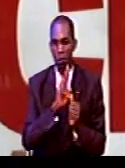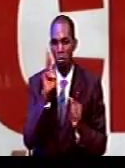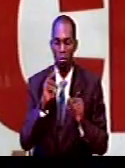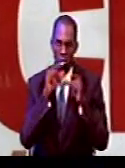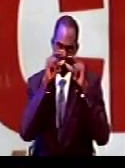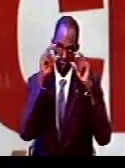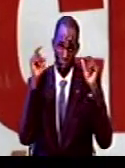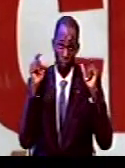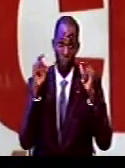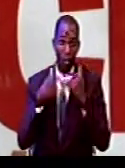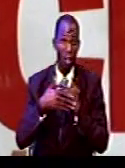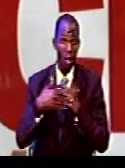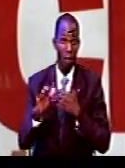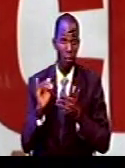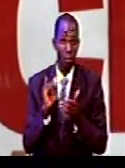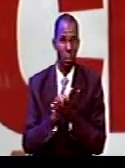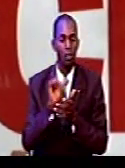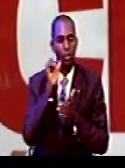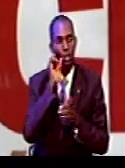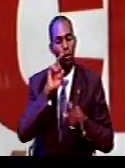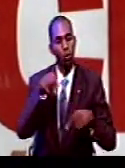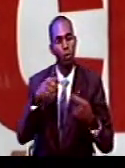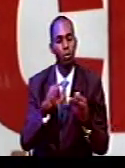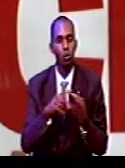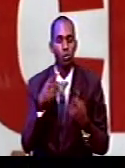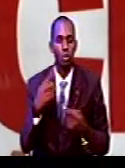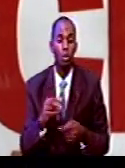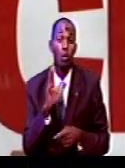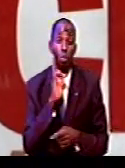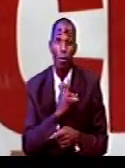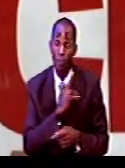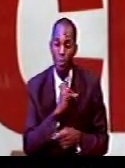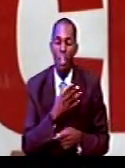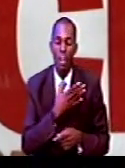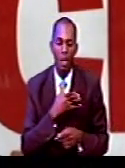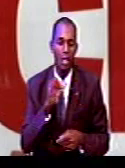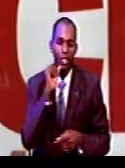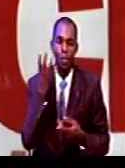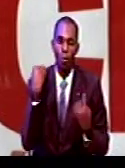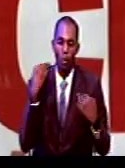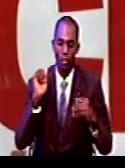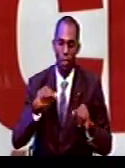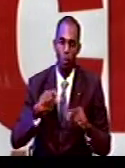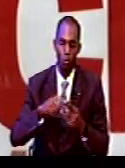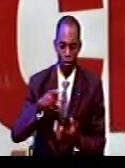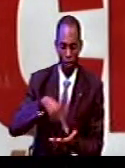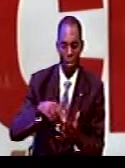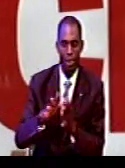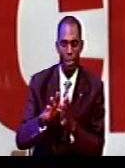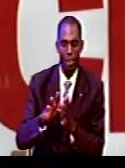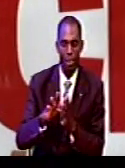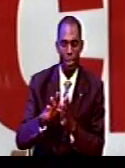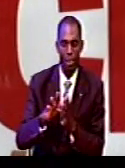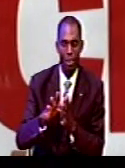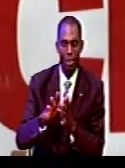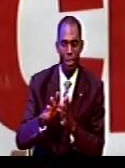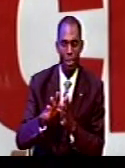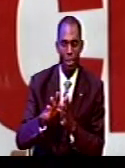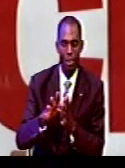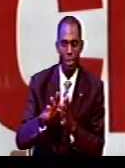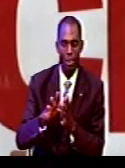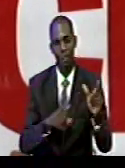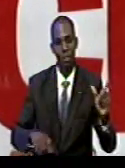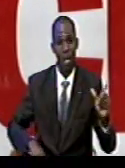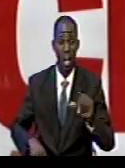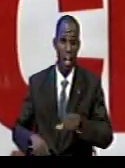to write, that is his phone number. After that, I went inside the hostel. I was able to read my